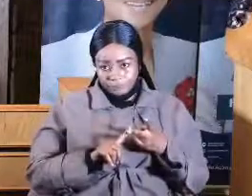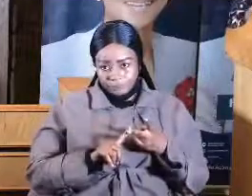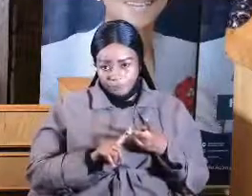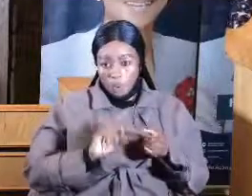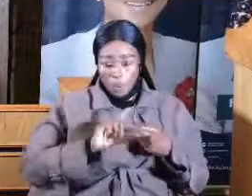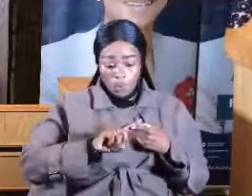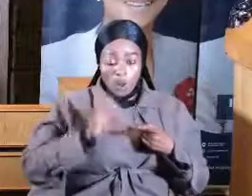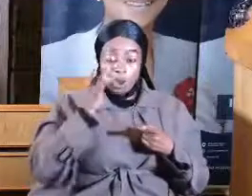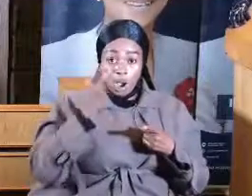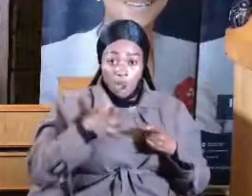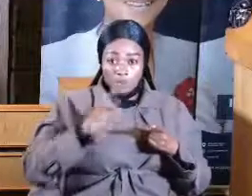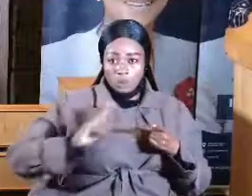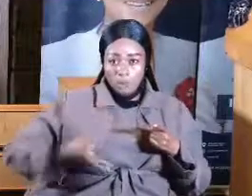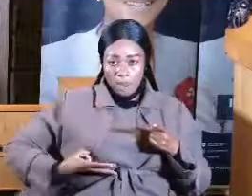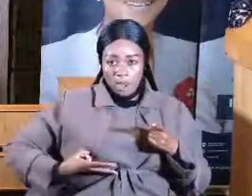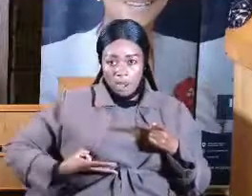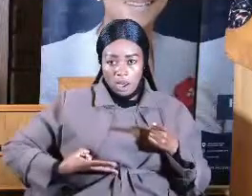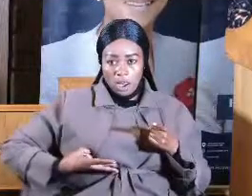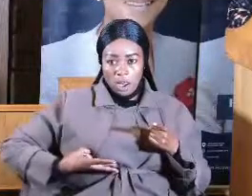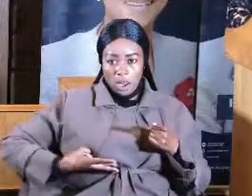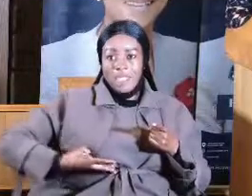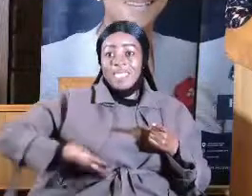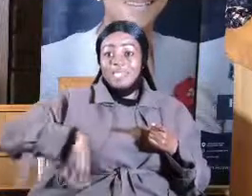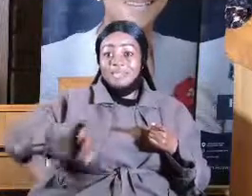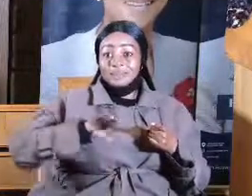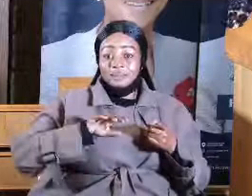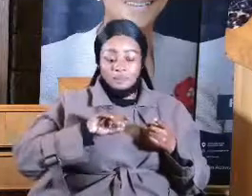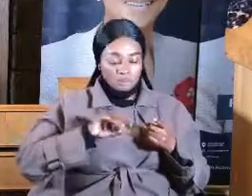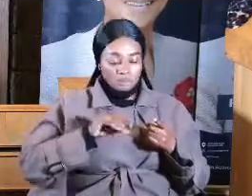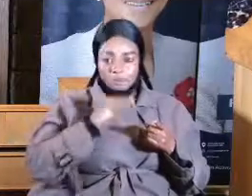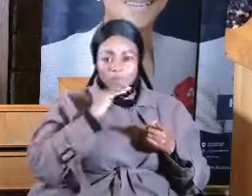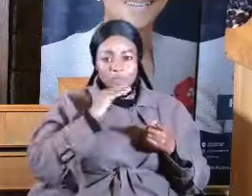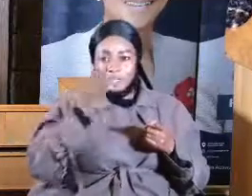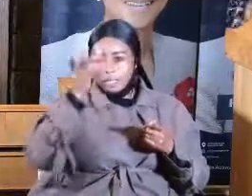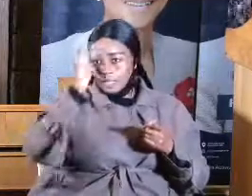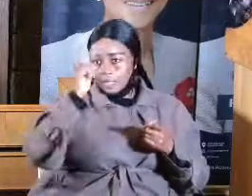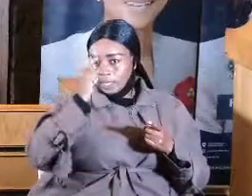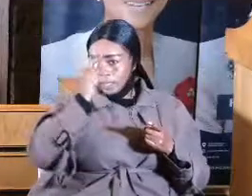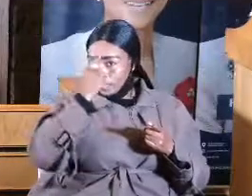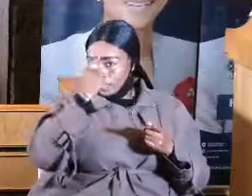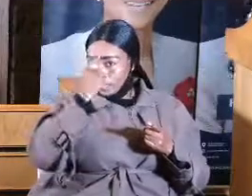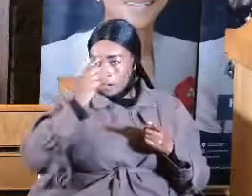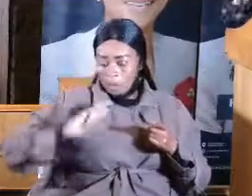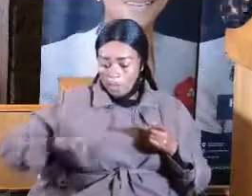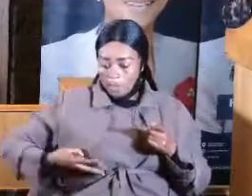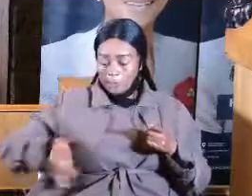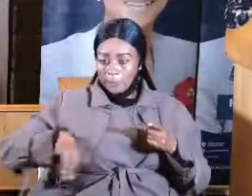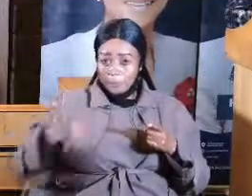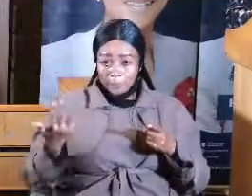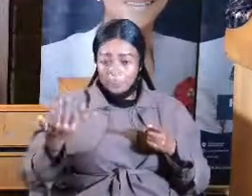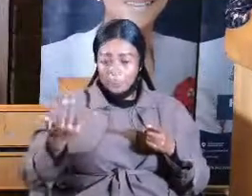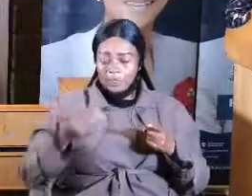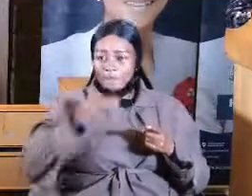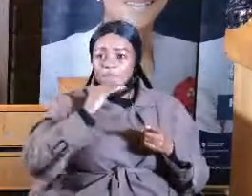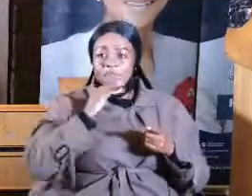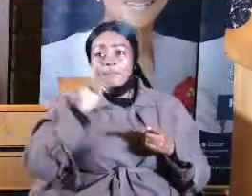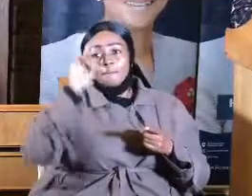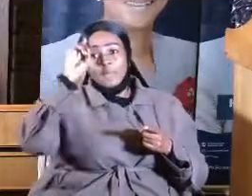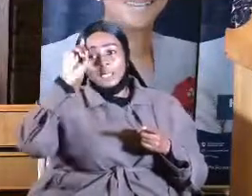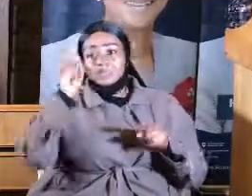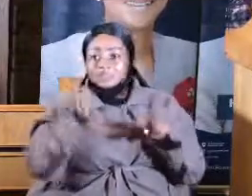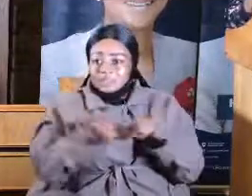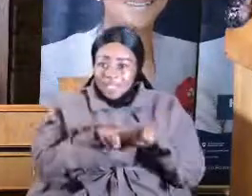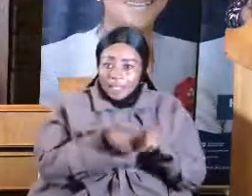only colored lady that is practicing as an advocate. There are no Indian women. So we're not only talking about just the black women, but even